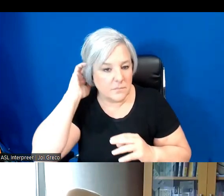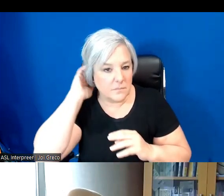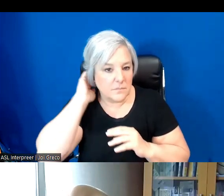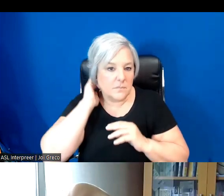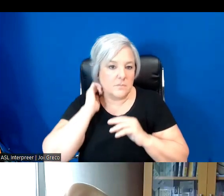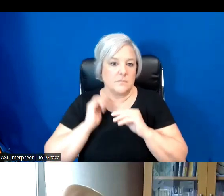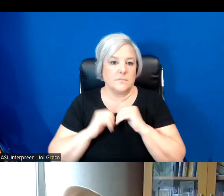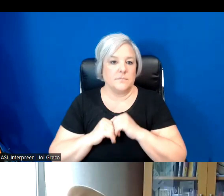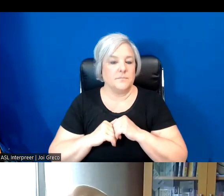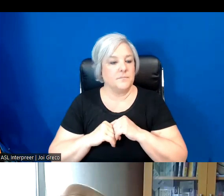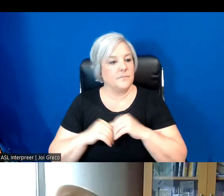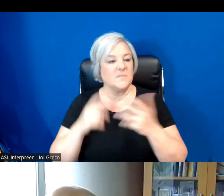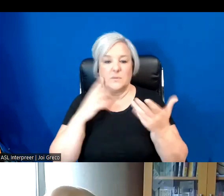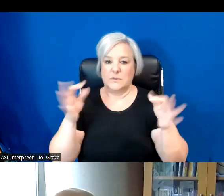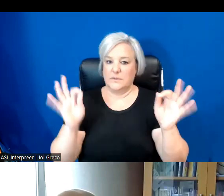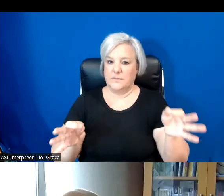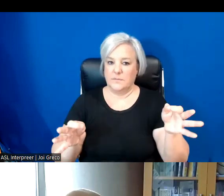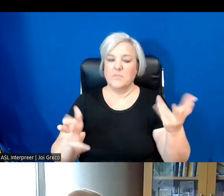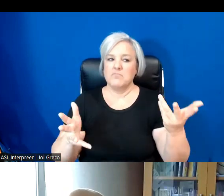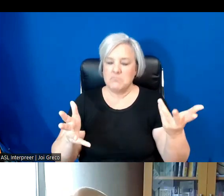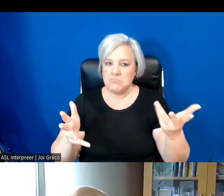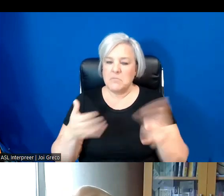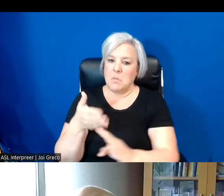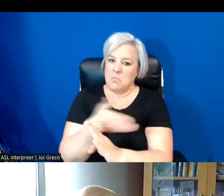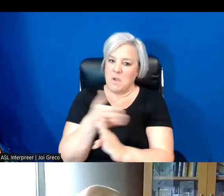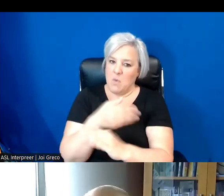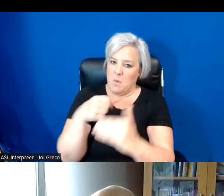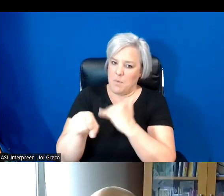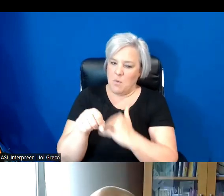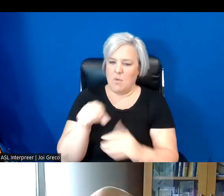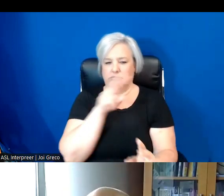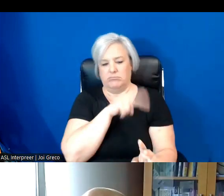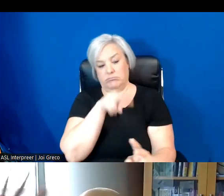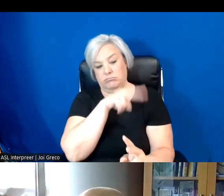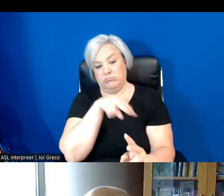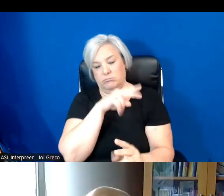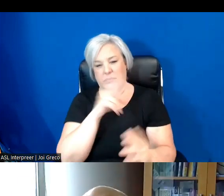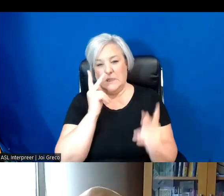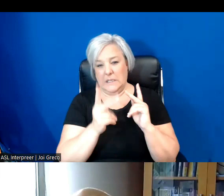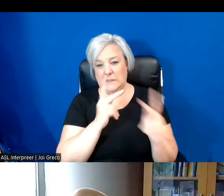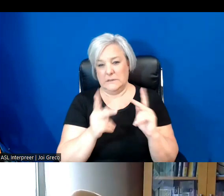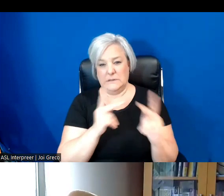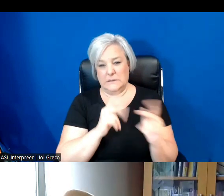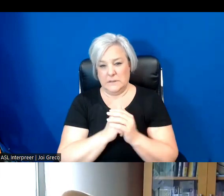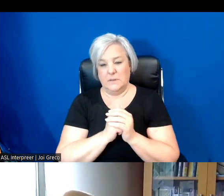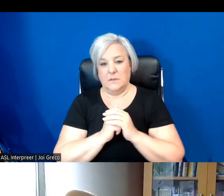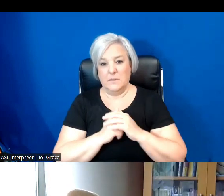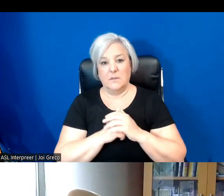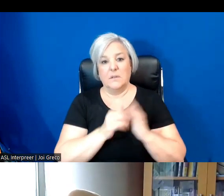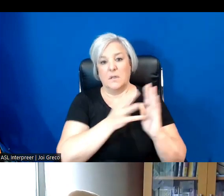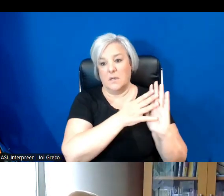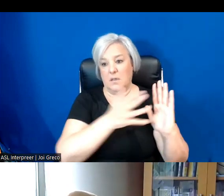So we decided, well, let's look at this pre-birth environment and let's go way down the road a little bit, and let's look